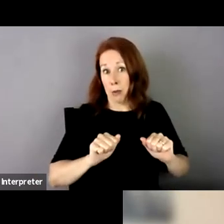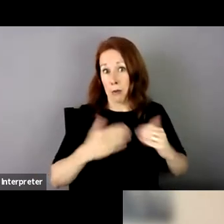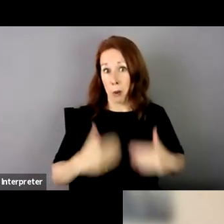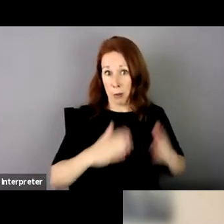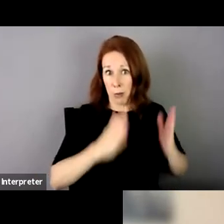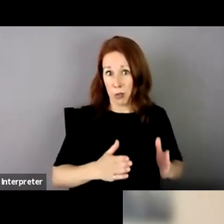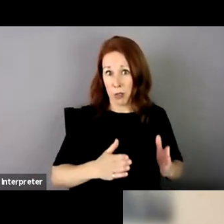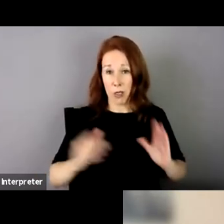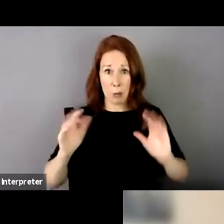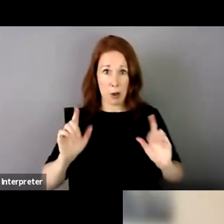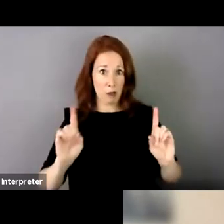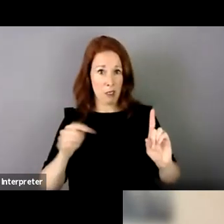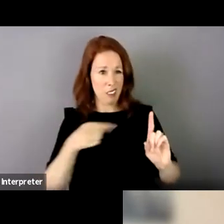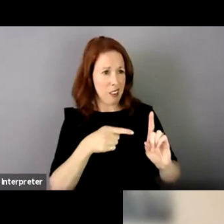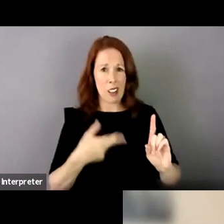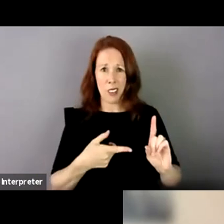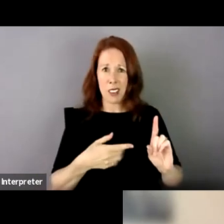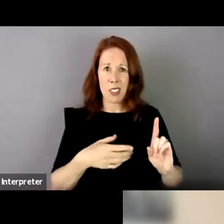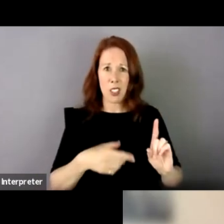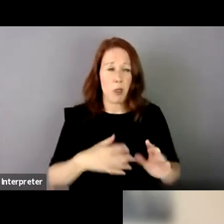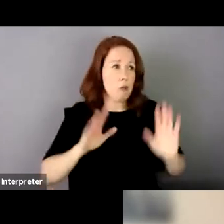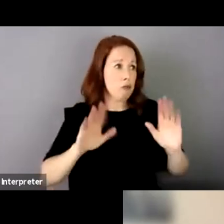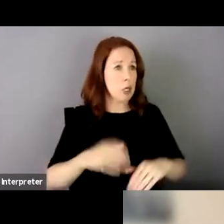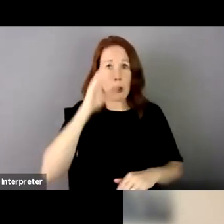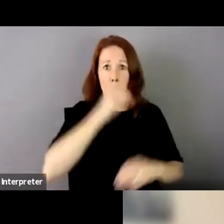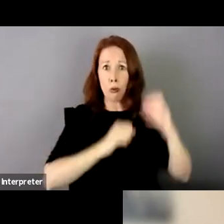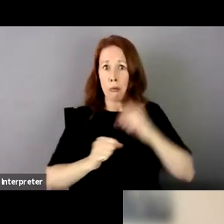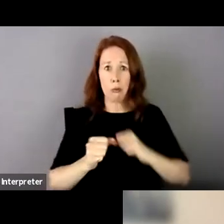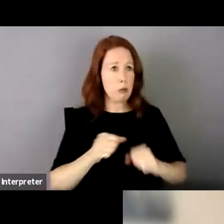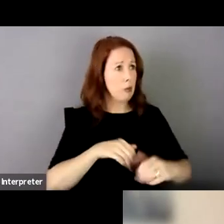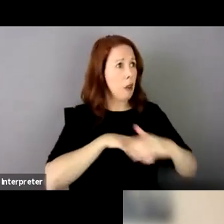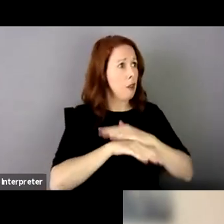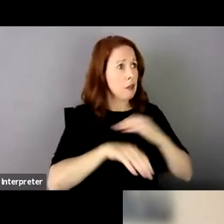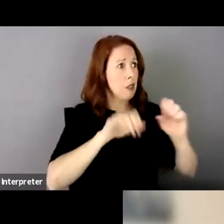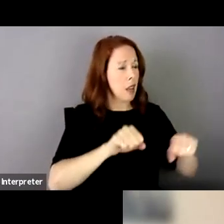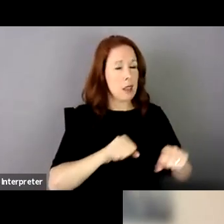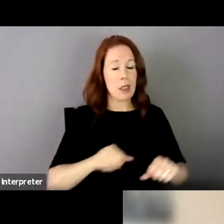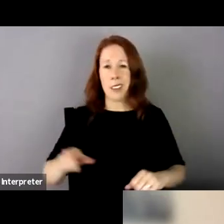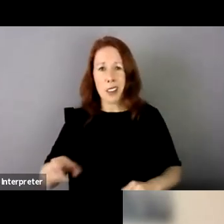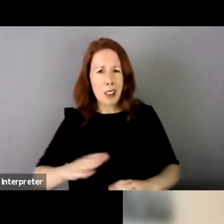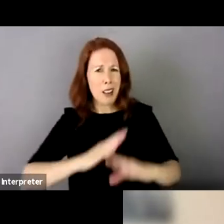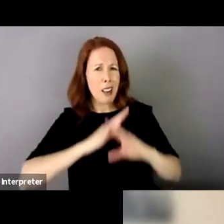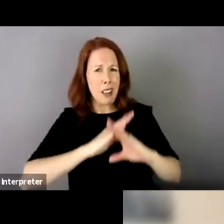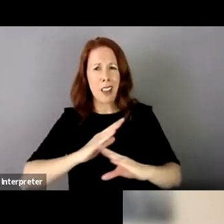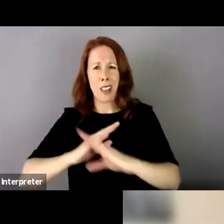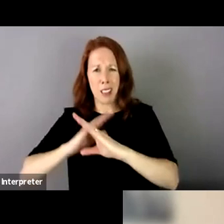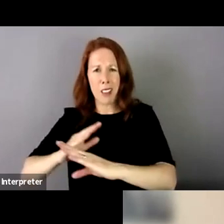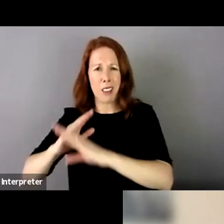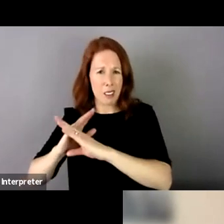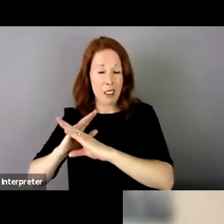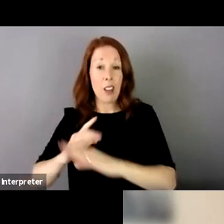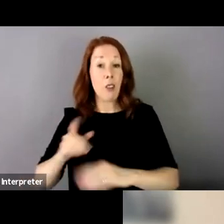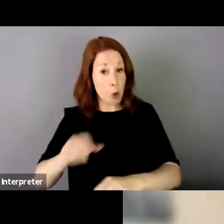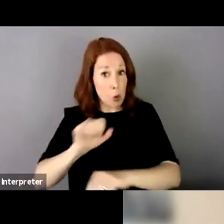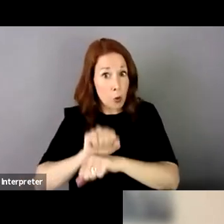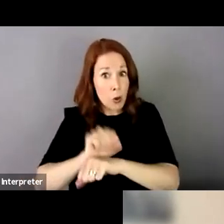is taken for granted. I think that the barriers that are presented in terms of accessing